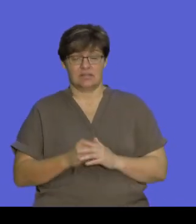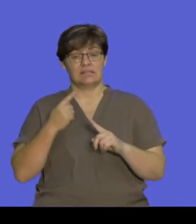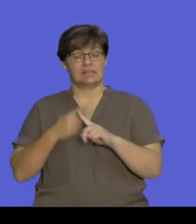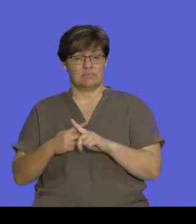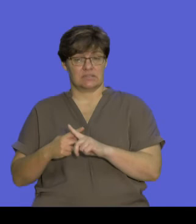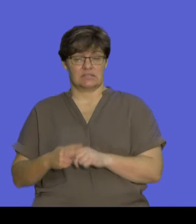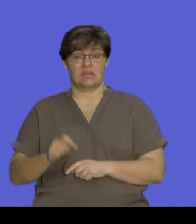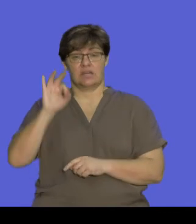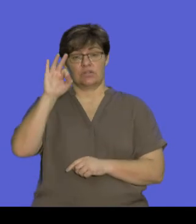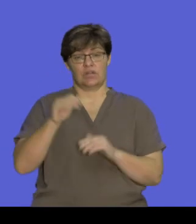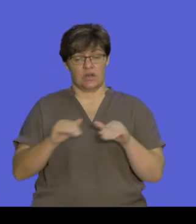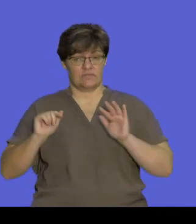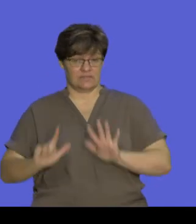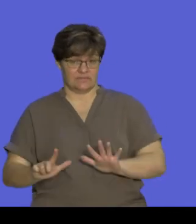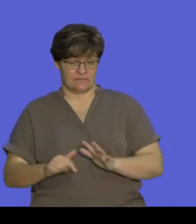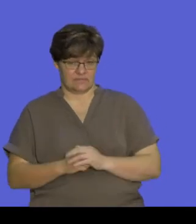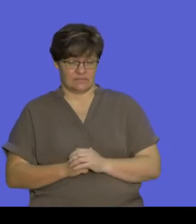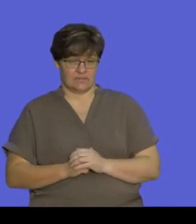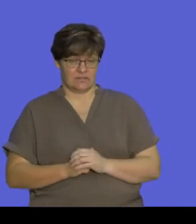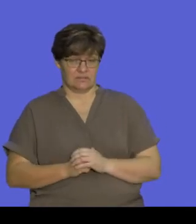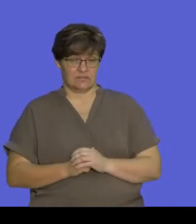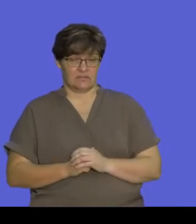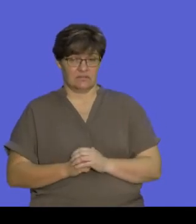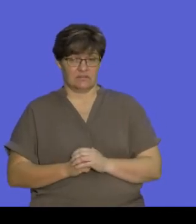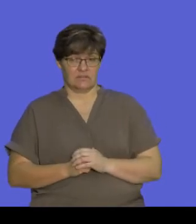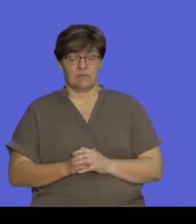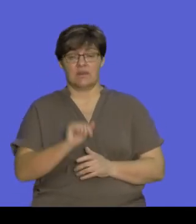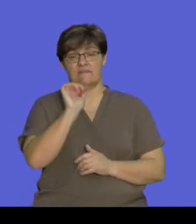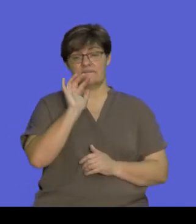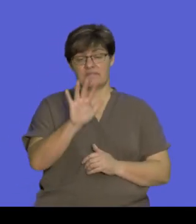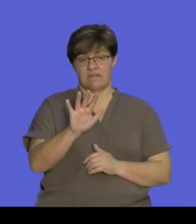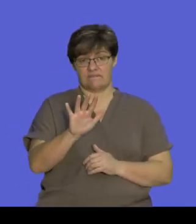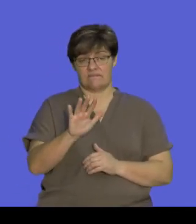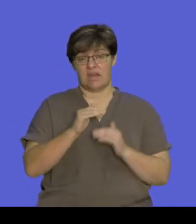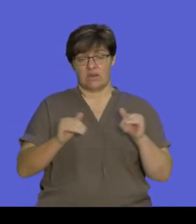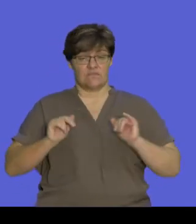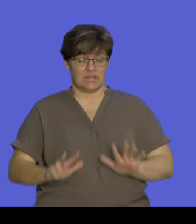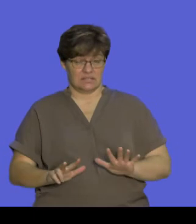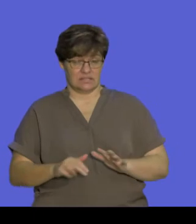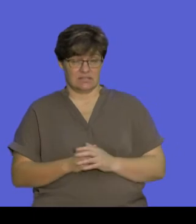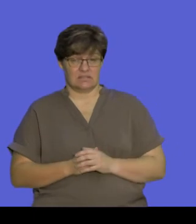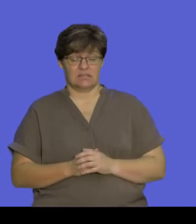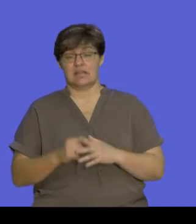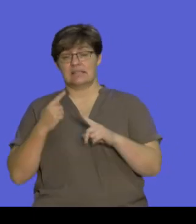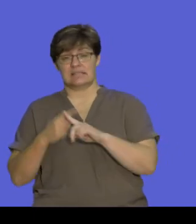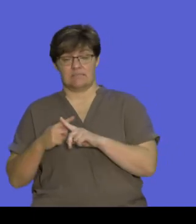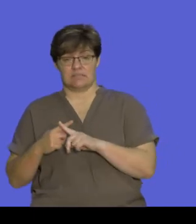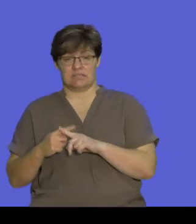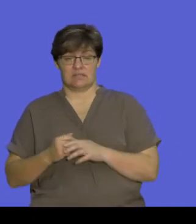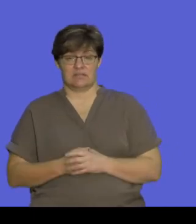by 3/7. And this one is going to be 5/8 multiplied by